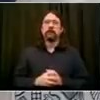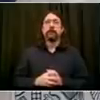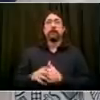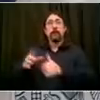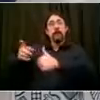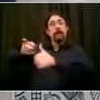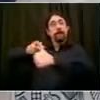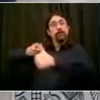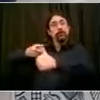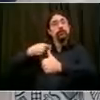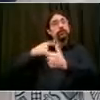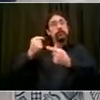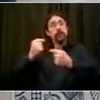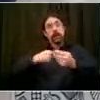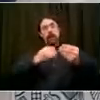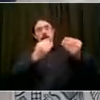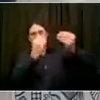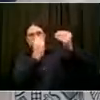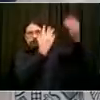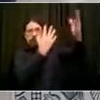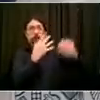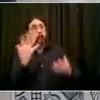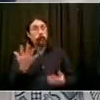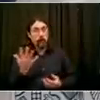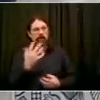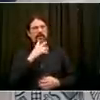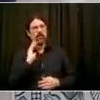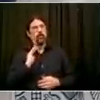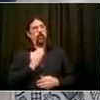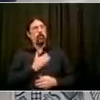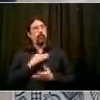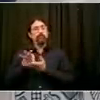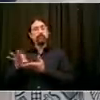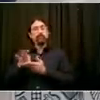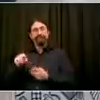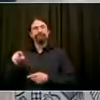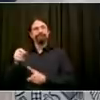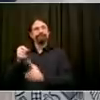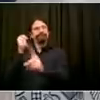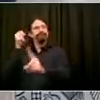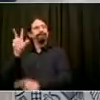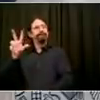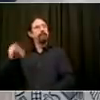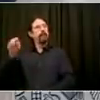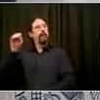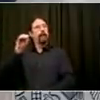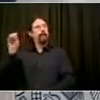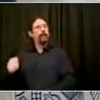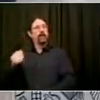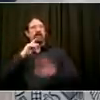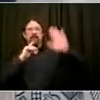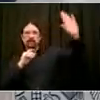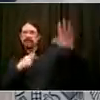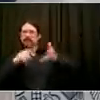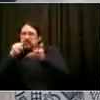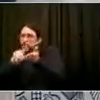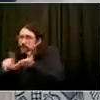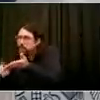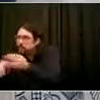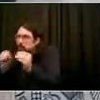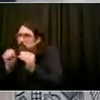would activate the closure. And we talked about what would happen next and what it would take to bring the